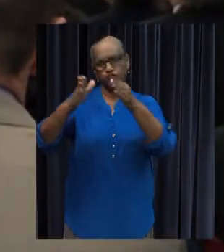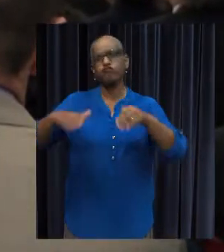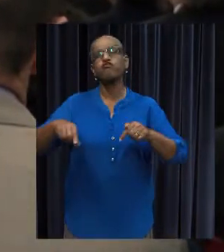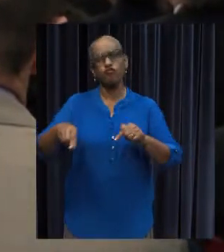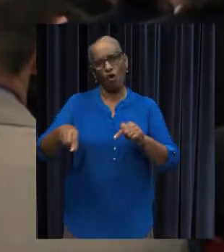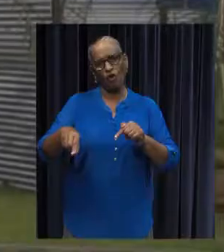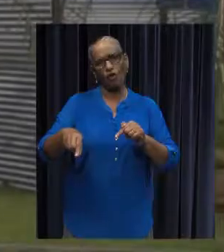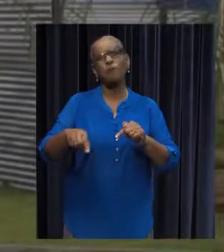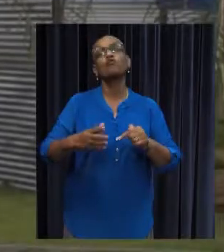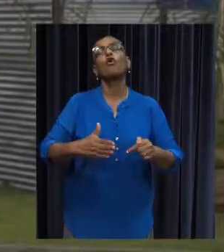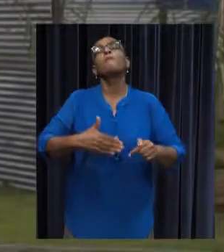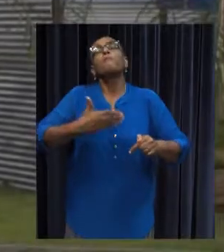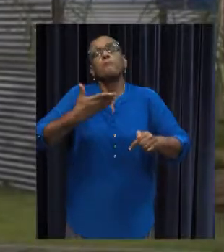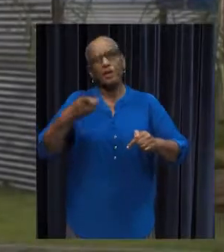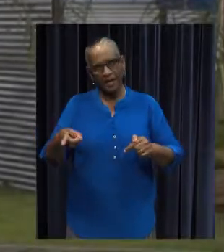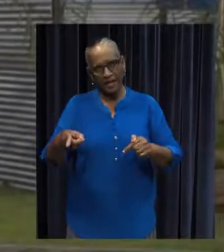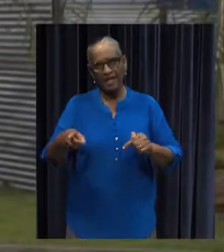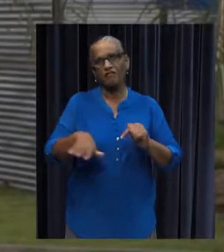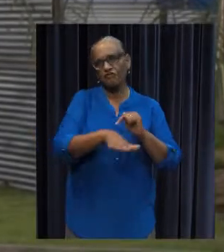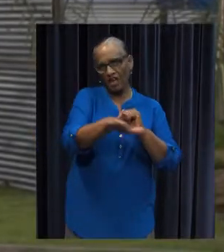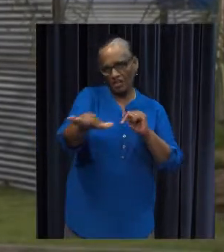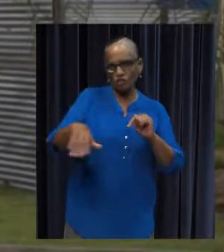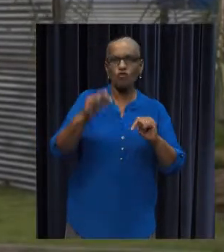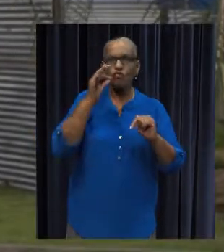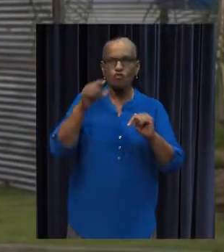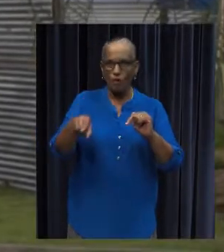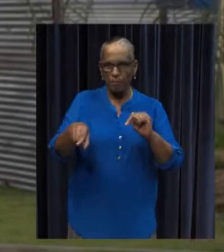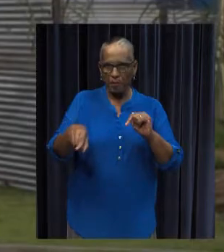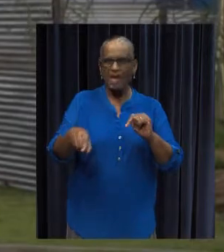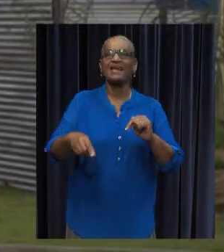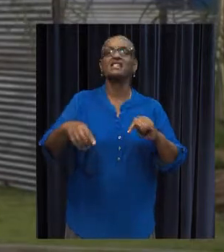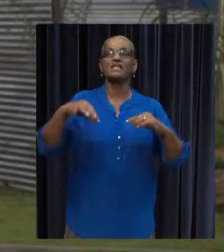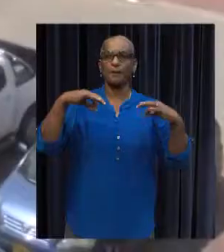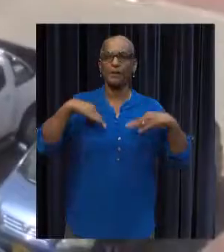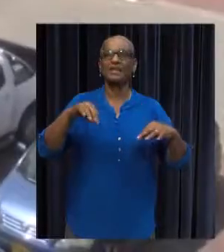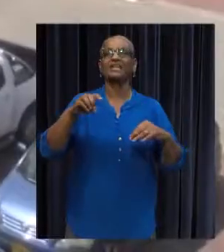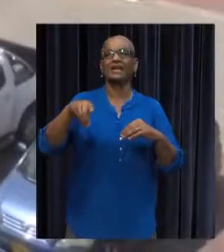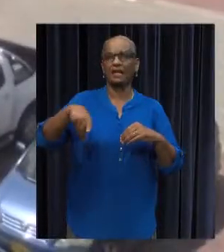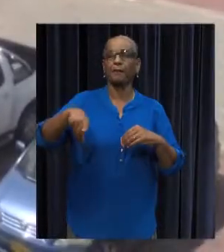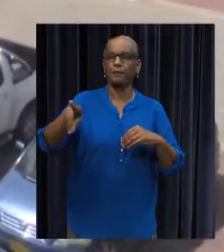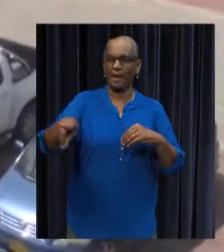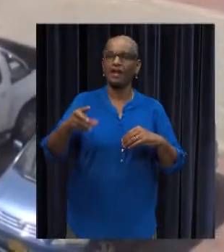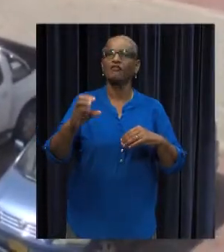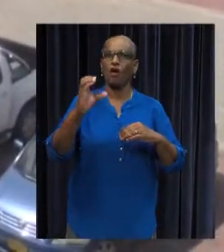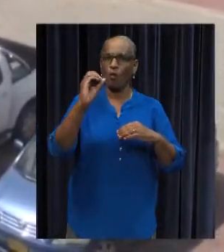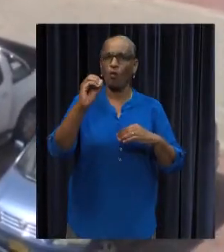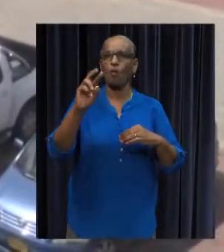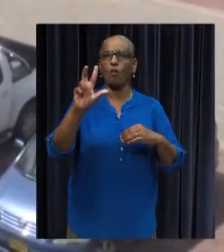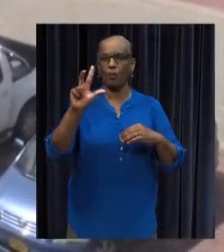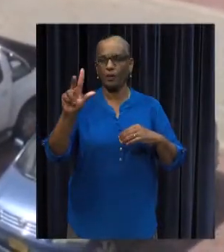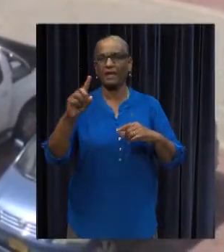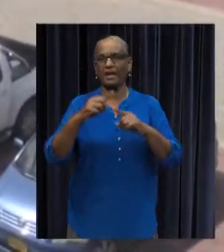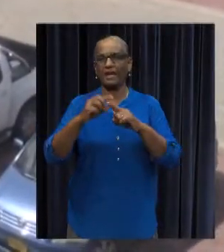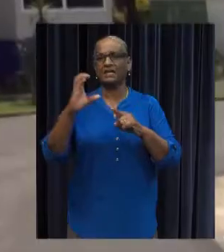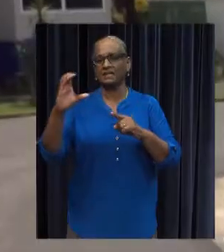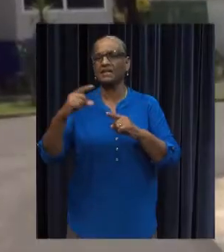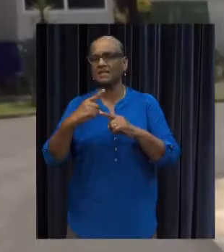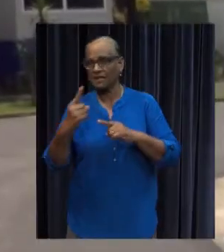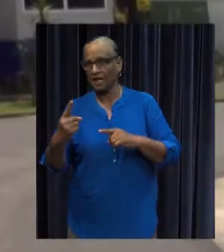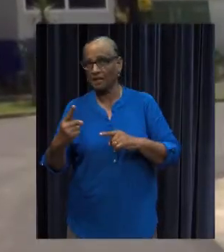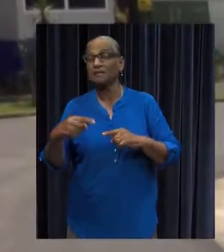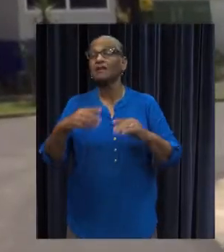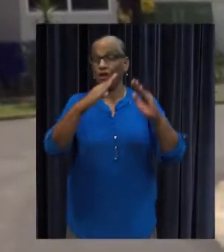will be done on the structures for the management of the complex, said the Minister of Public Works, Patrick